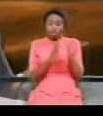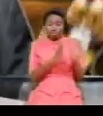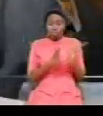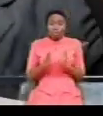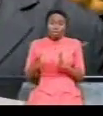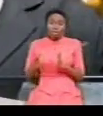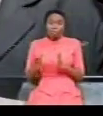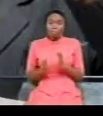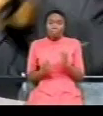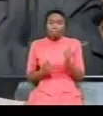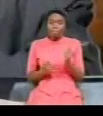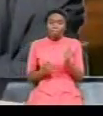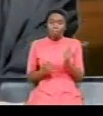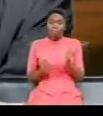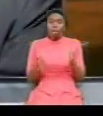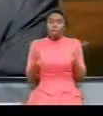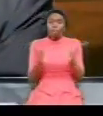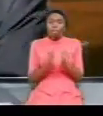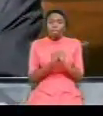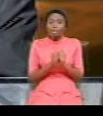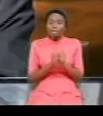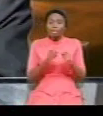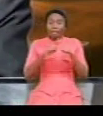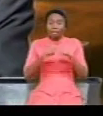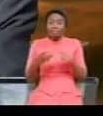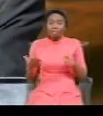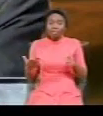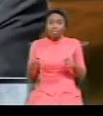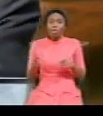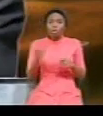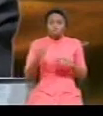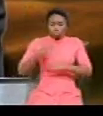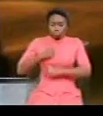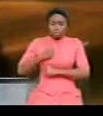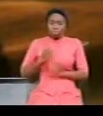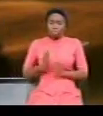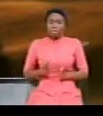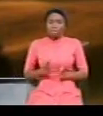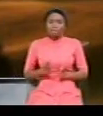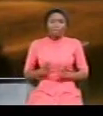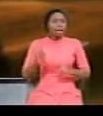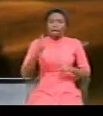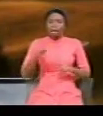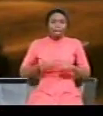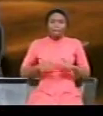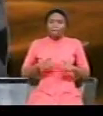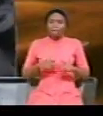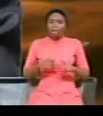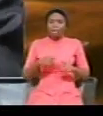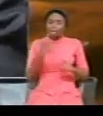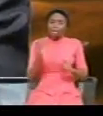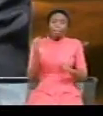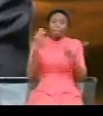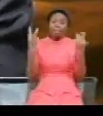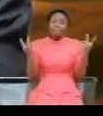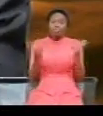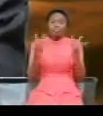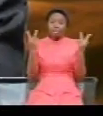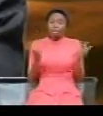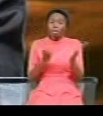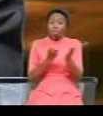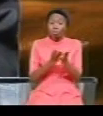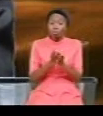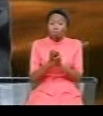with aerial bombardment. Soldiers cannot claim conquest